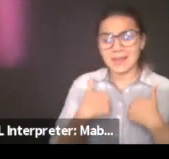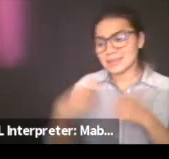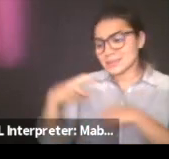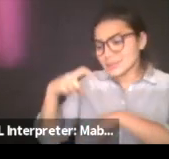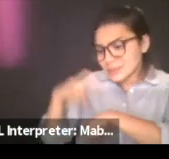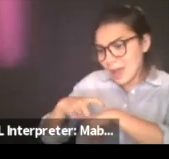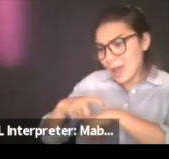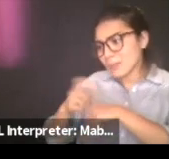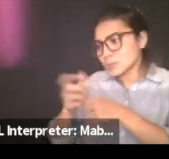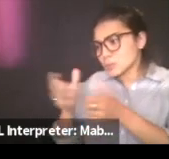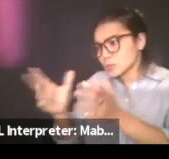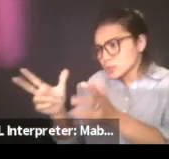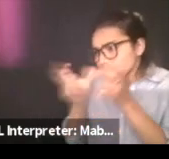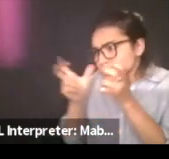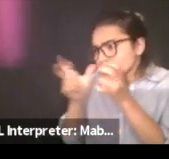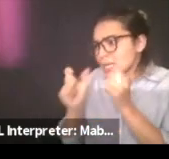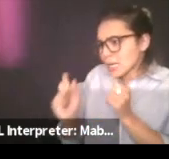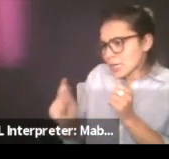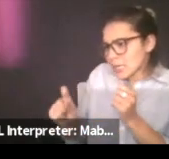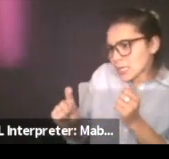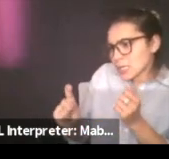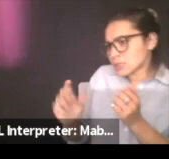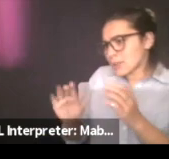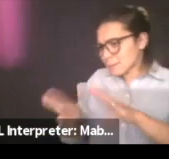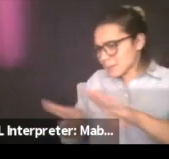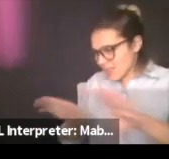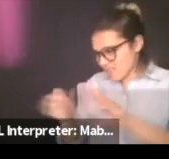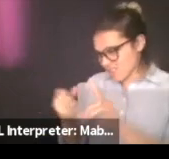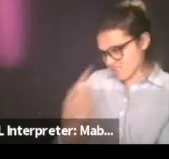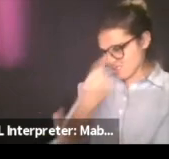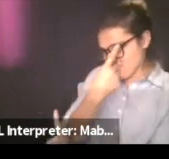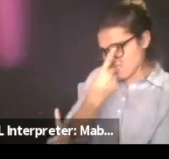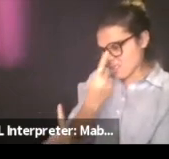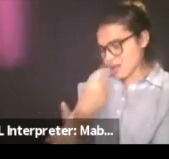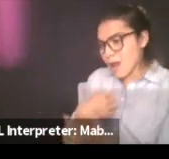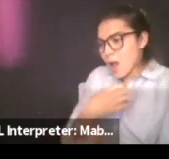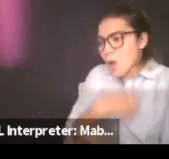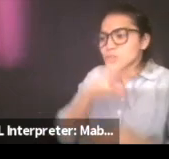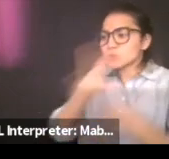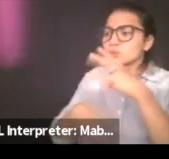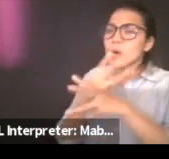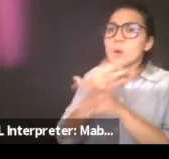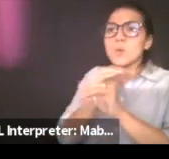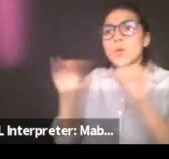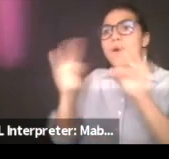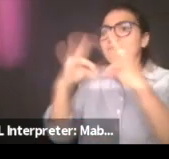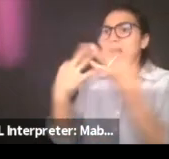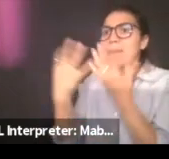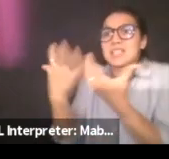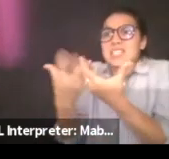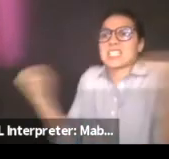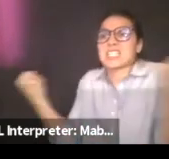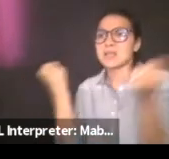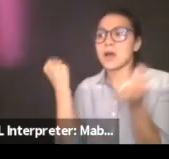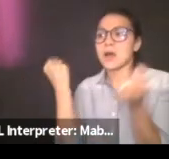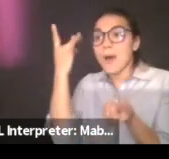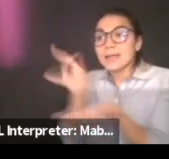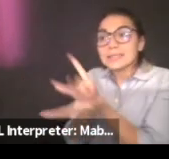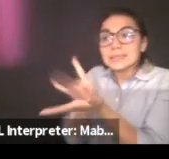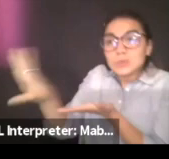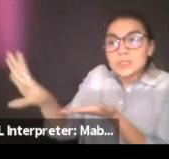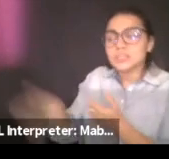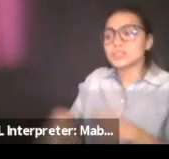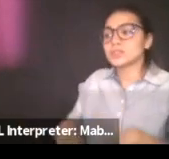A place where families aren't ripped apart through deportations, policing, and the prison industrial complex. A place where